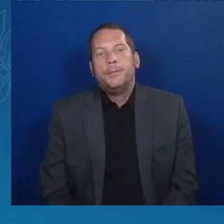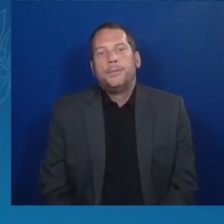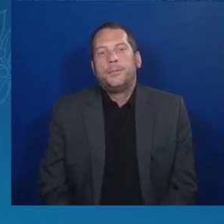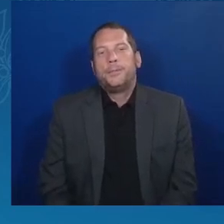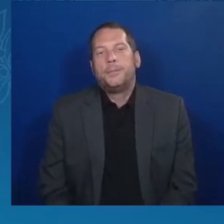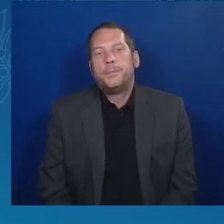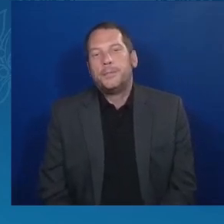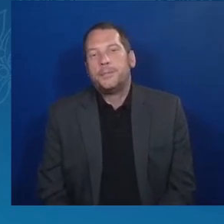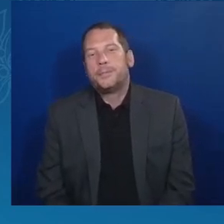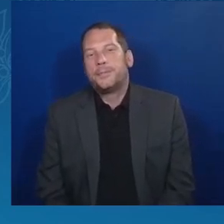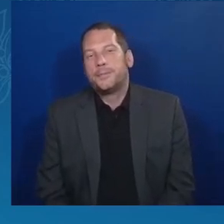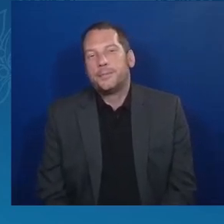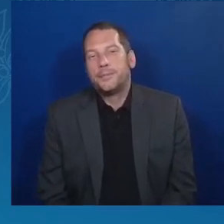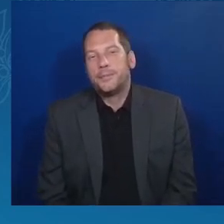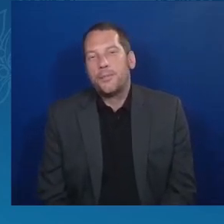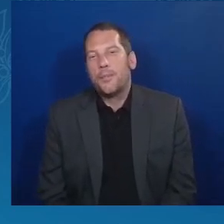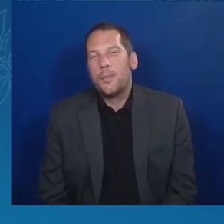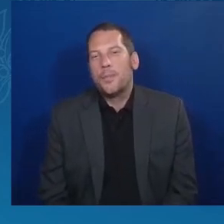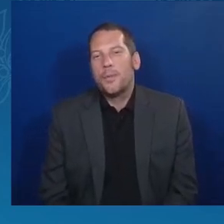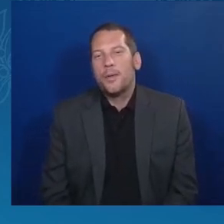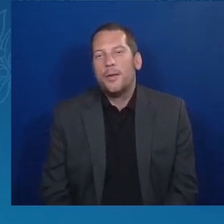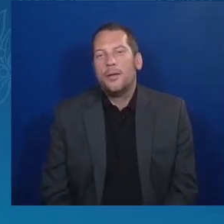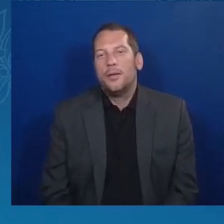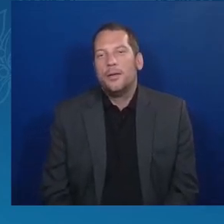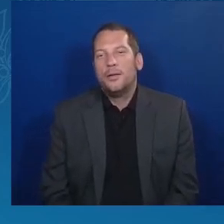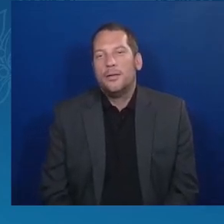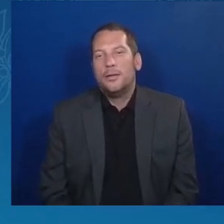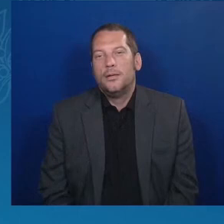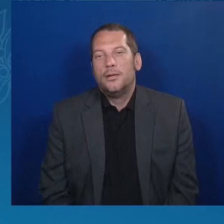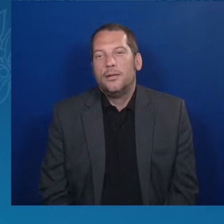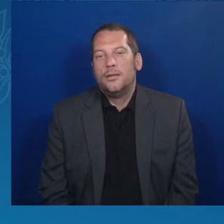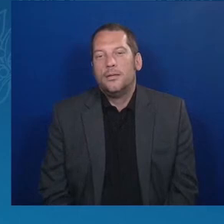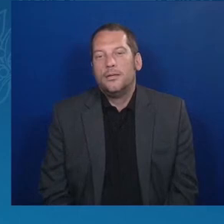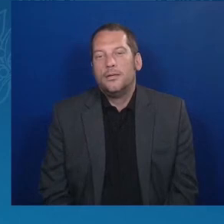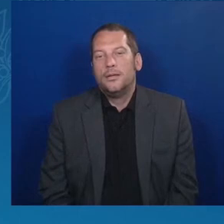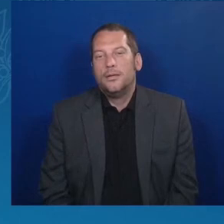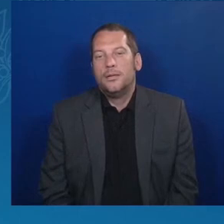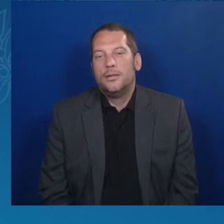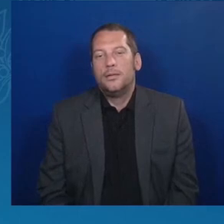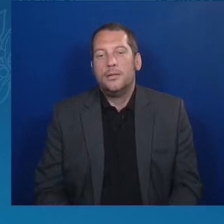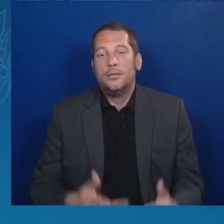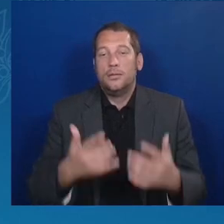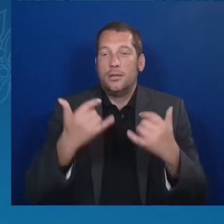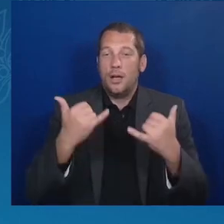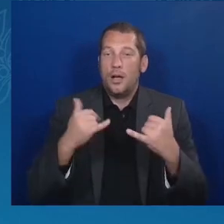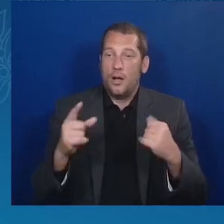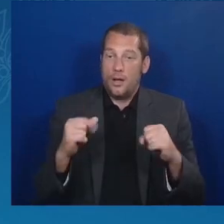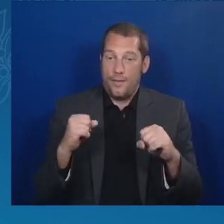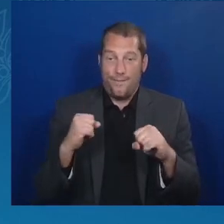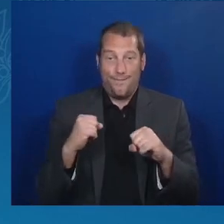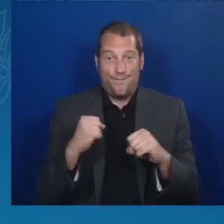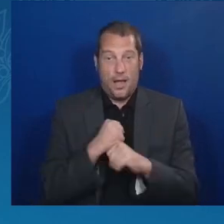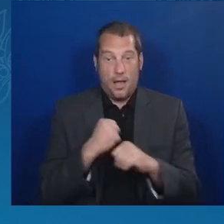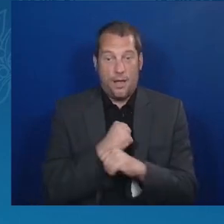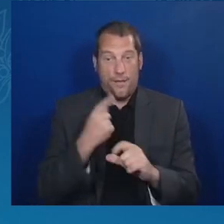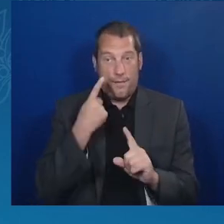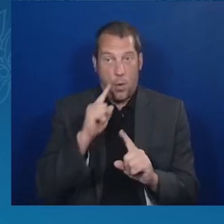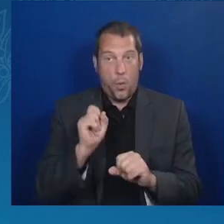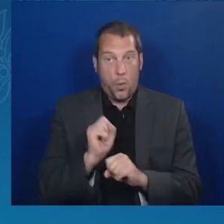it the fight for the workers and they support for our